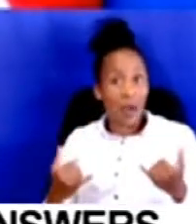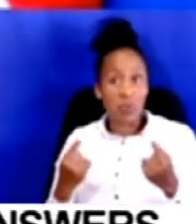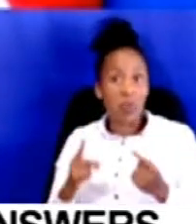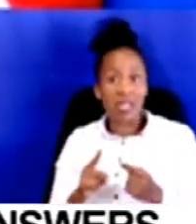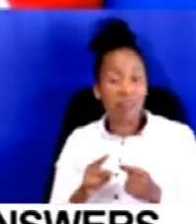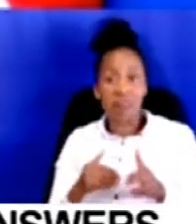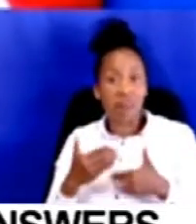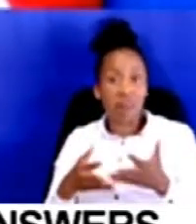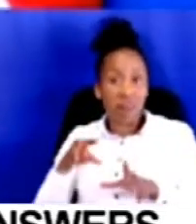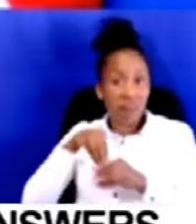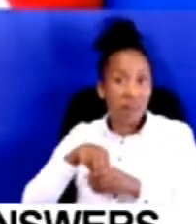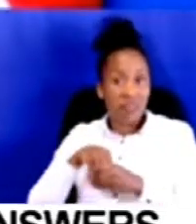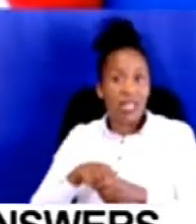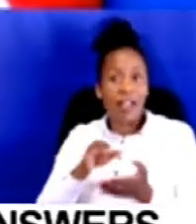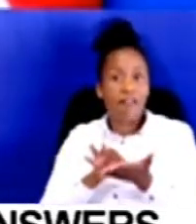voting process.